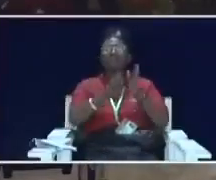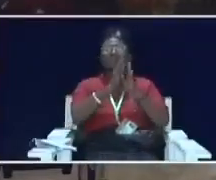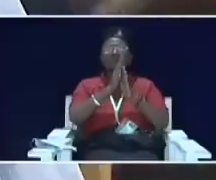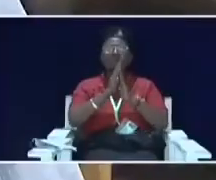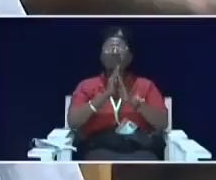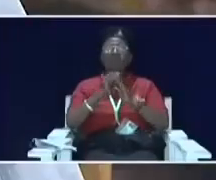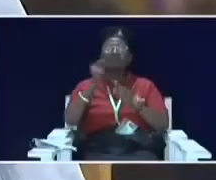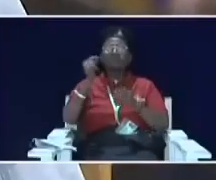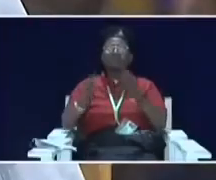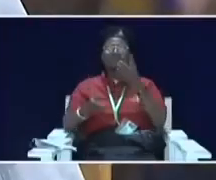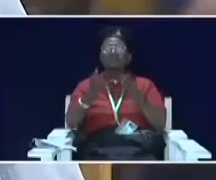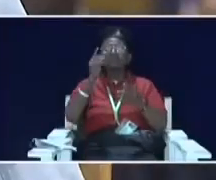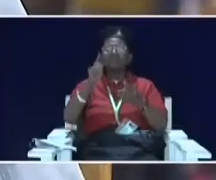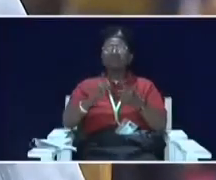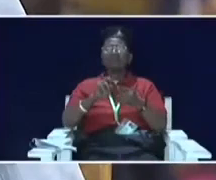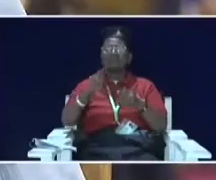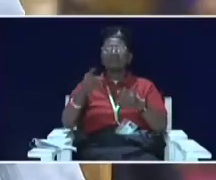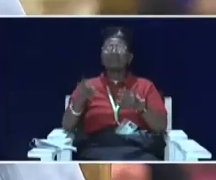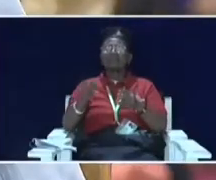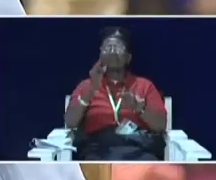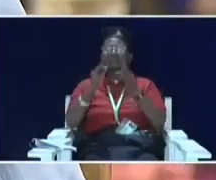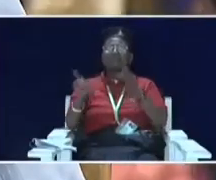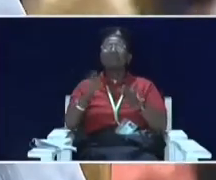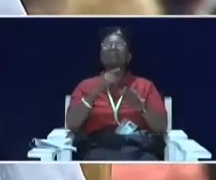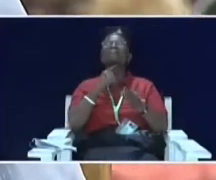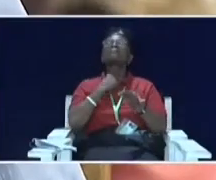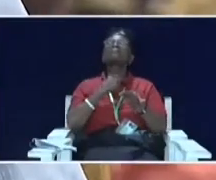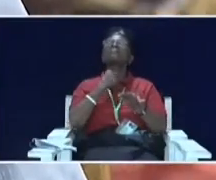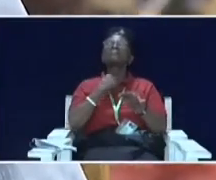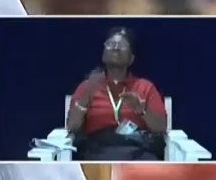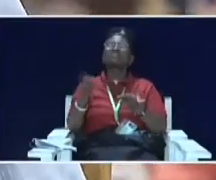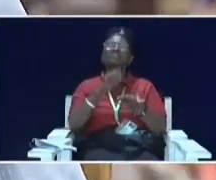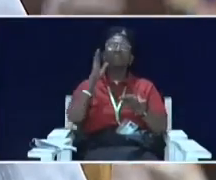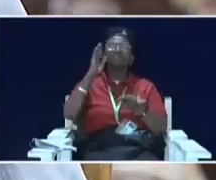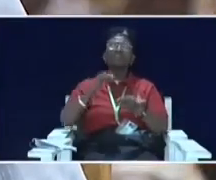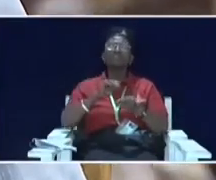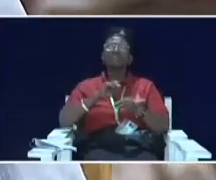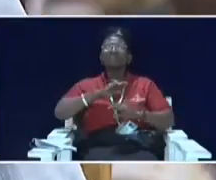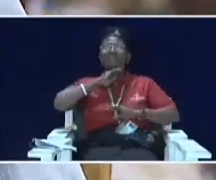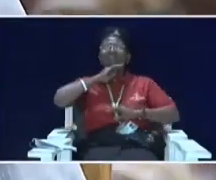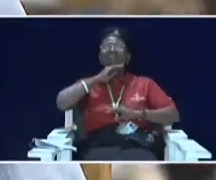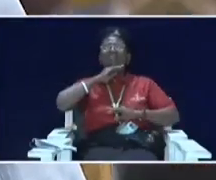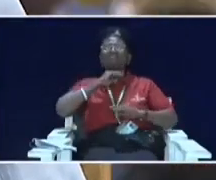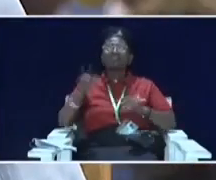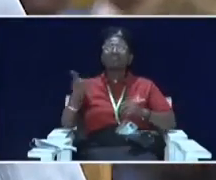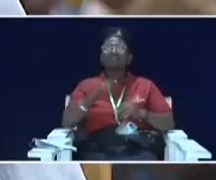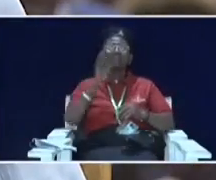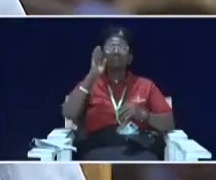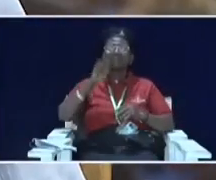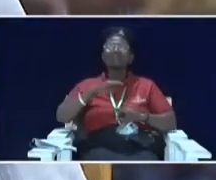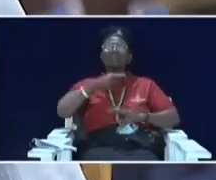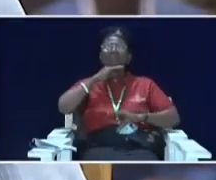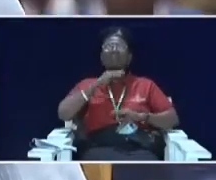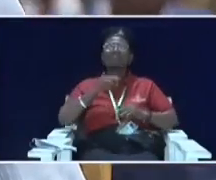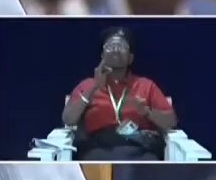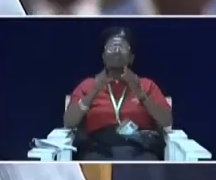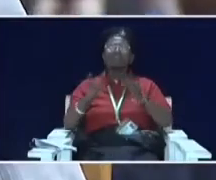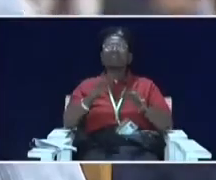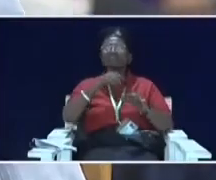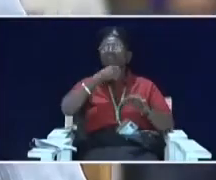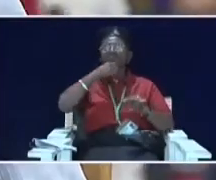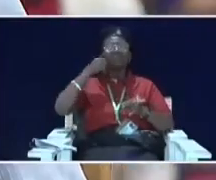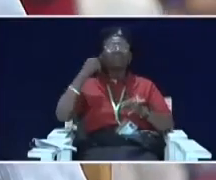thirsty, you'll be satisfied. If you are dry, the fire will